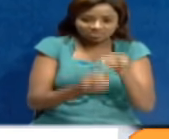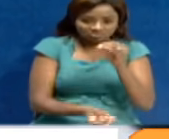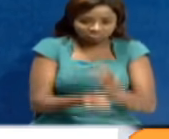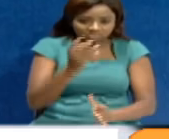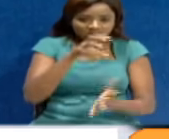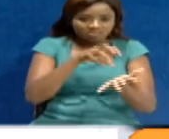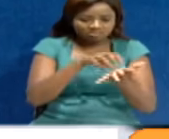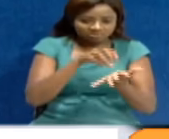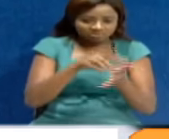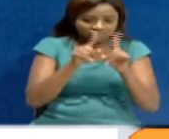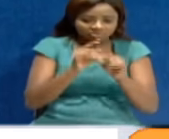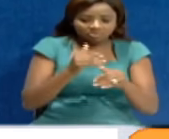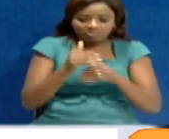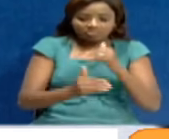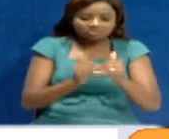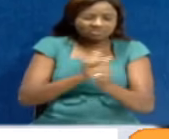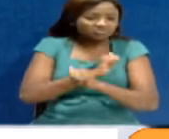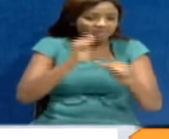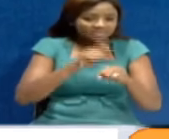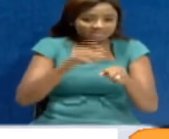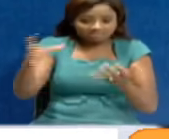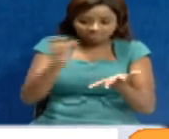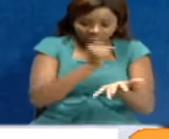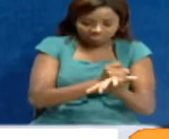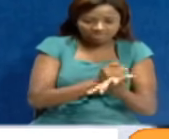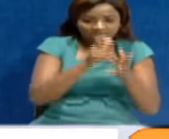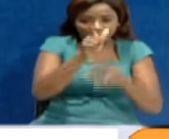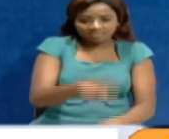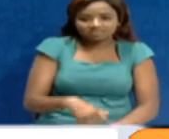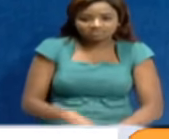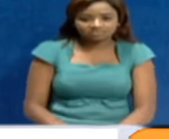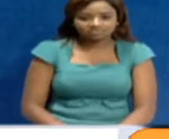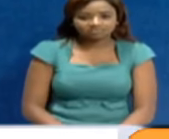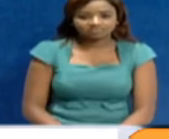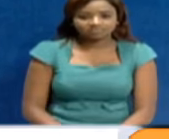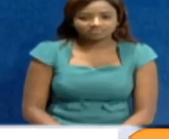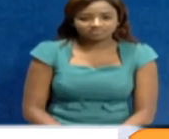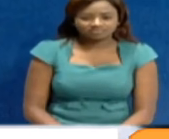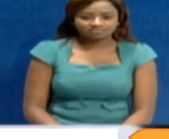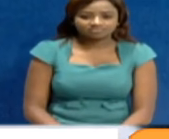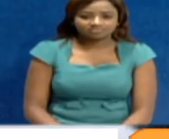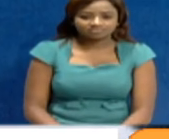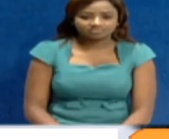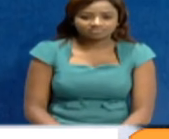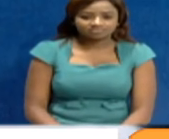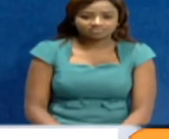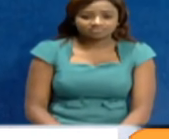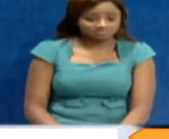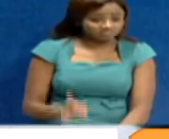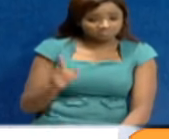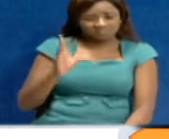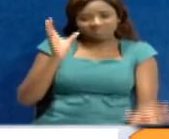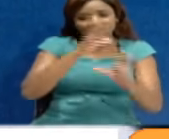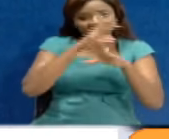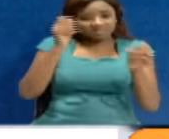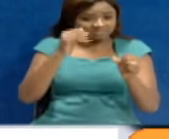them. There are no shortcuts. And the days when the president had the power to do what he wishes in this country